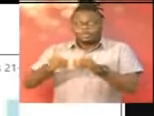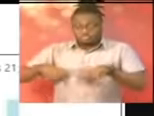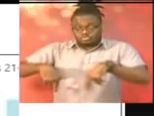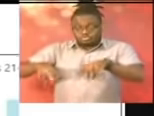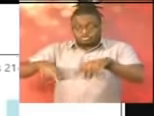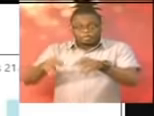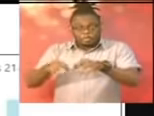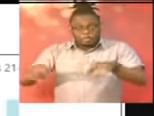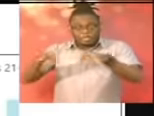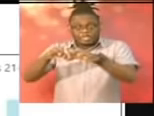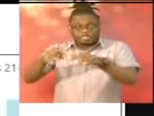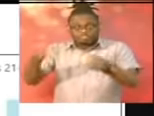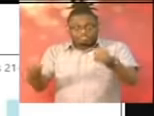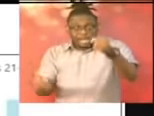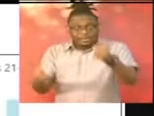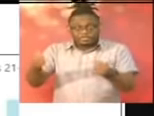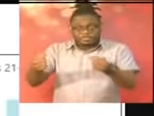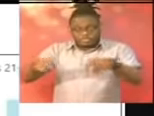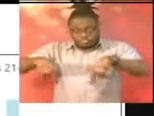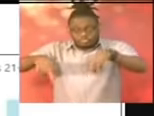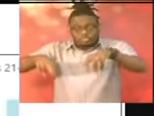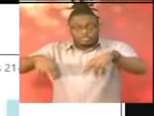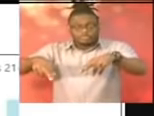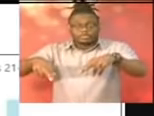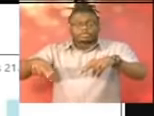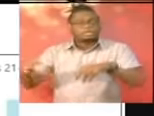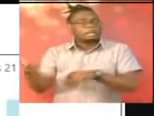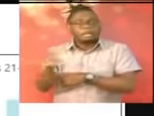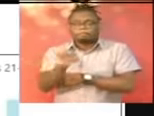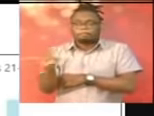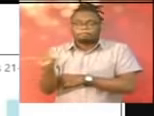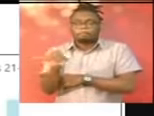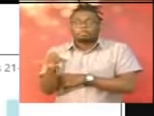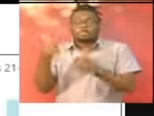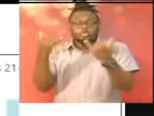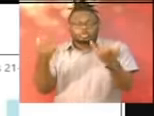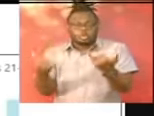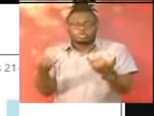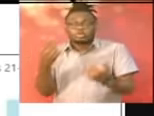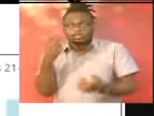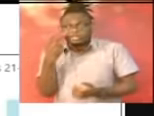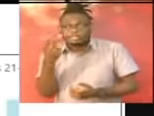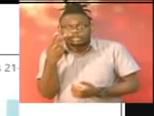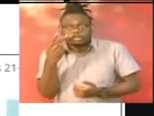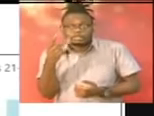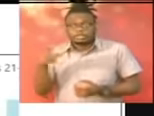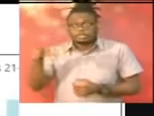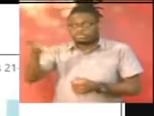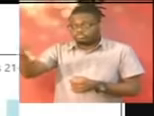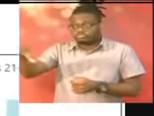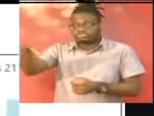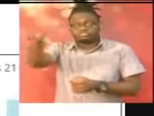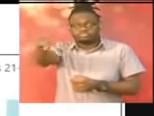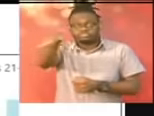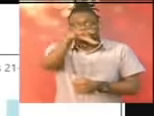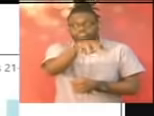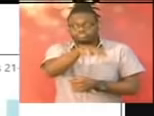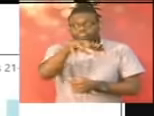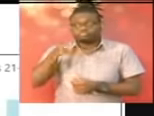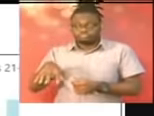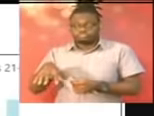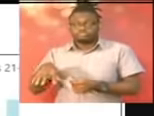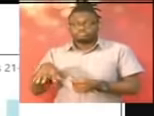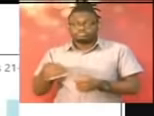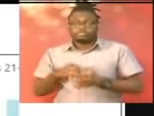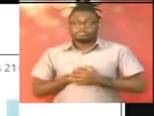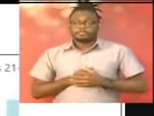at the cases distributed by county and divided by epidemiological weeks, covering the period EpiWeek 21